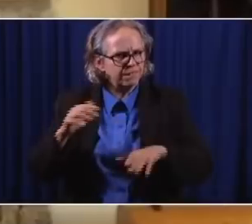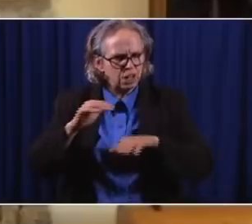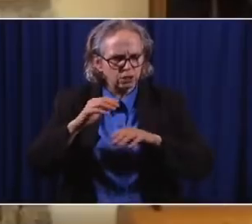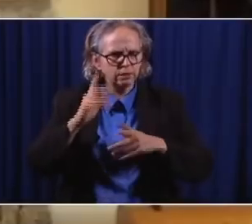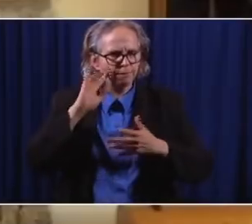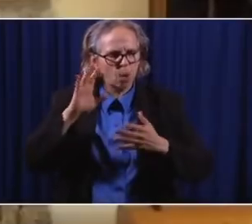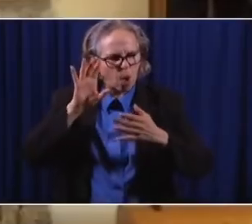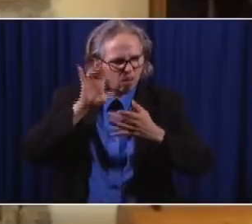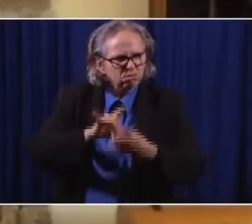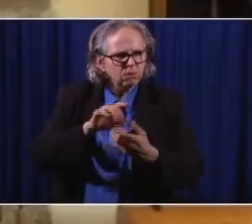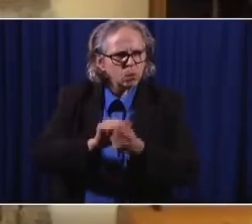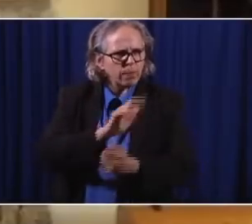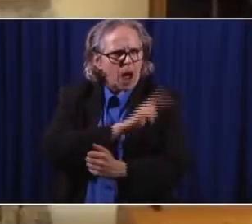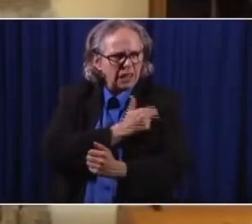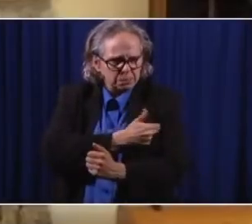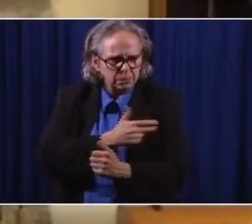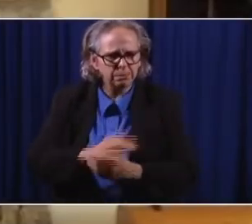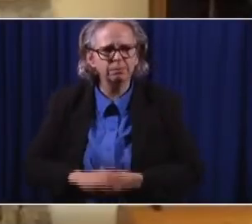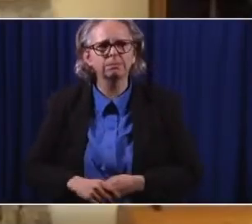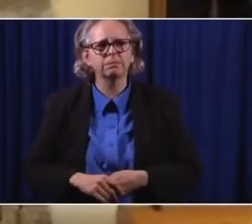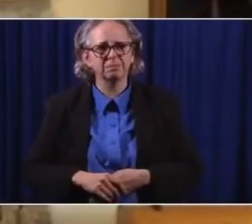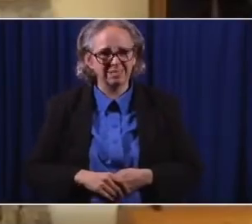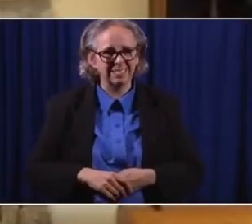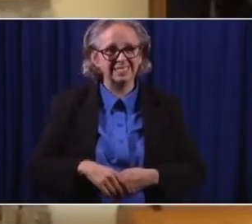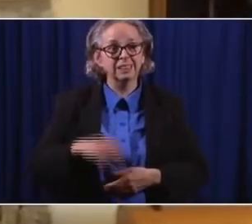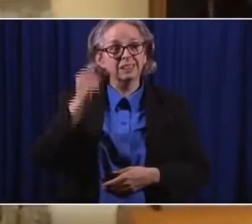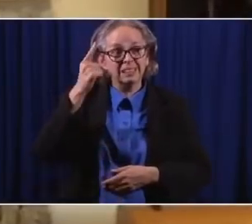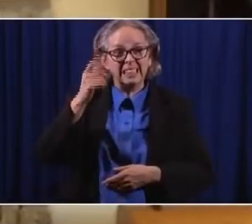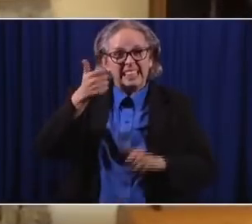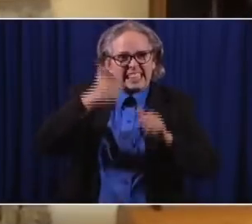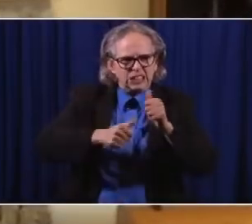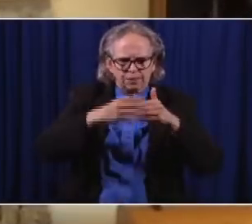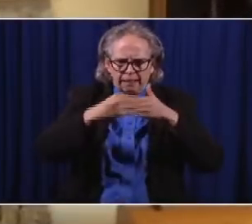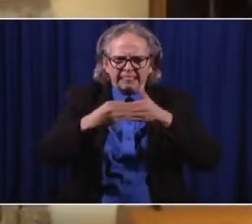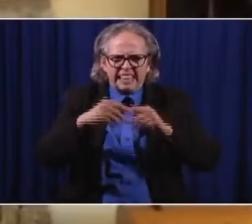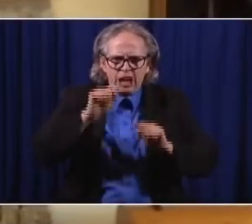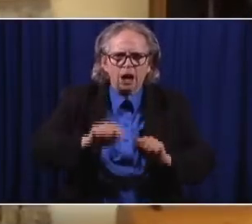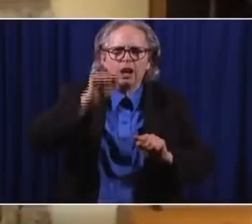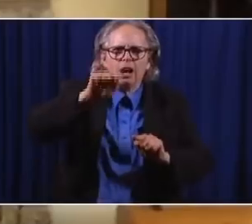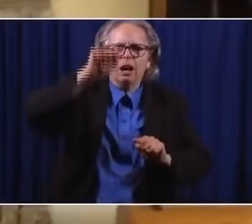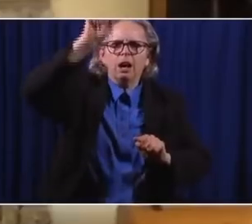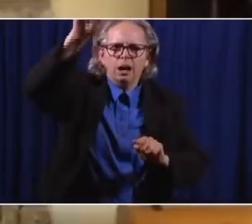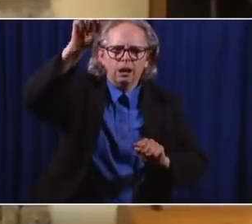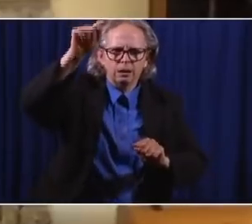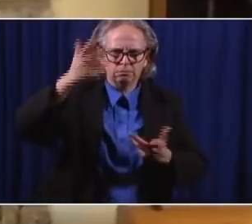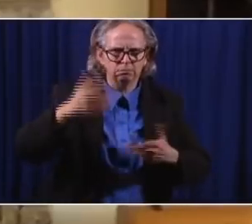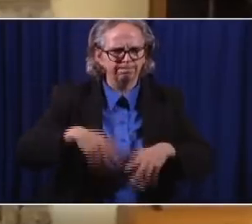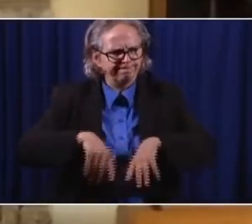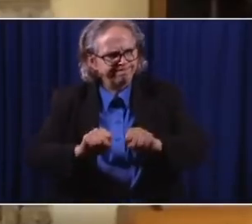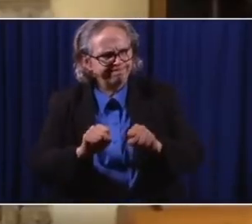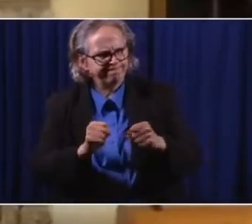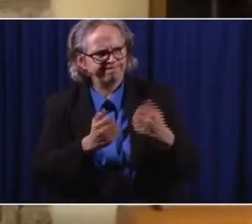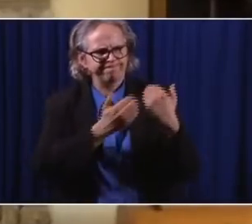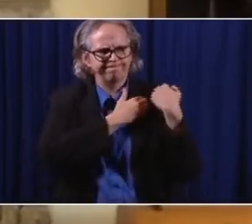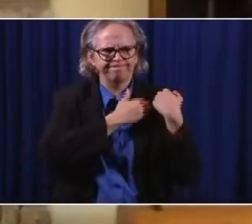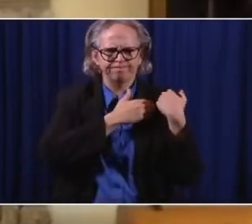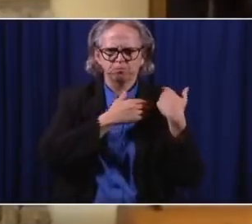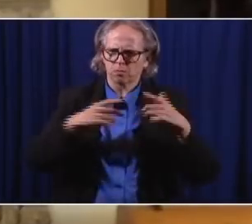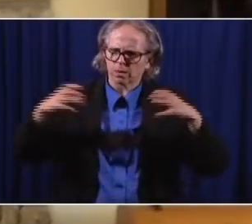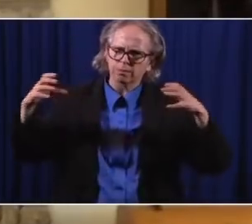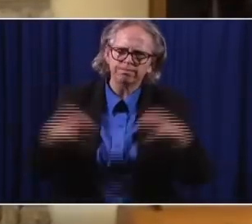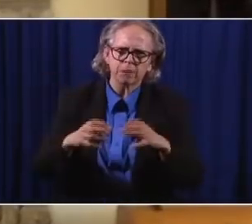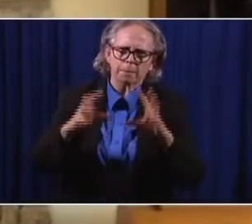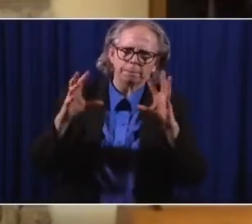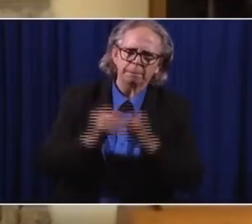And these zone leaders, 3 different zones, they get together all the time. And then they in turn are getting together with